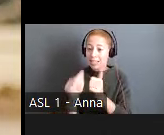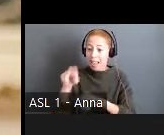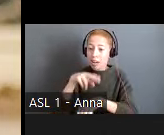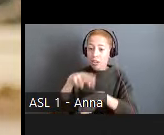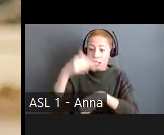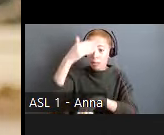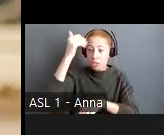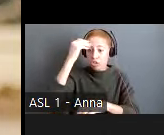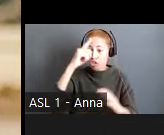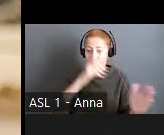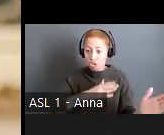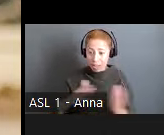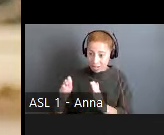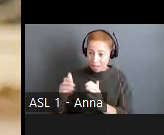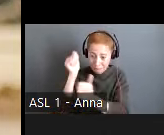big successes.